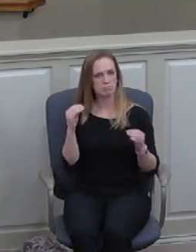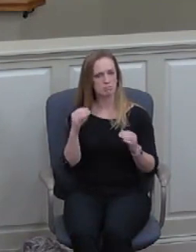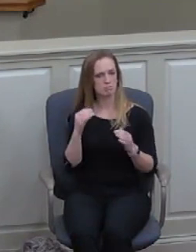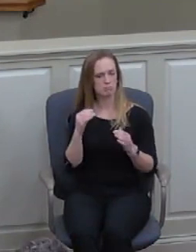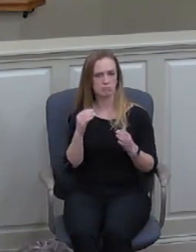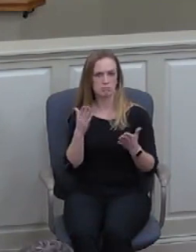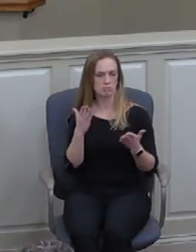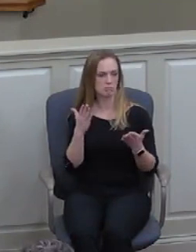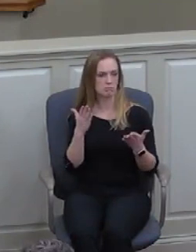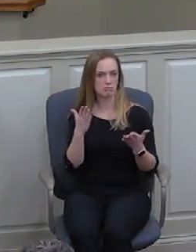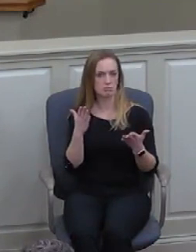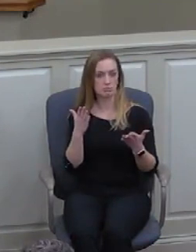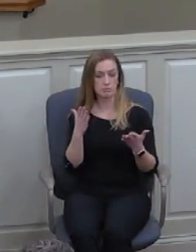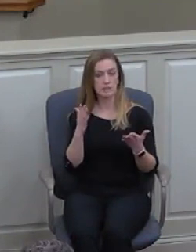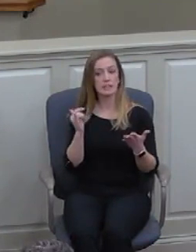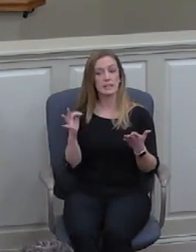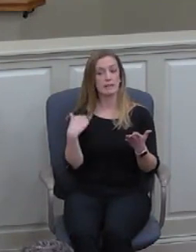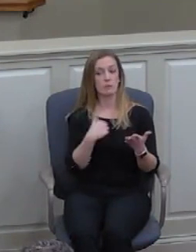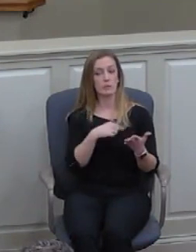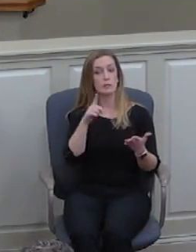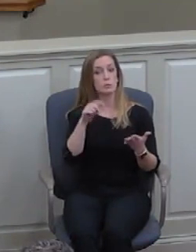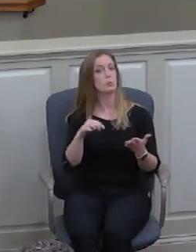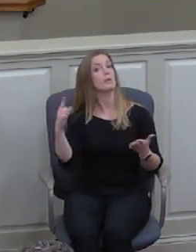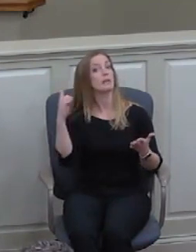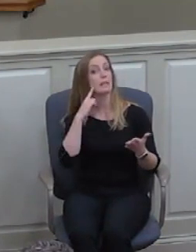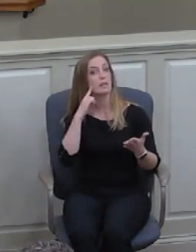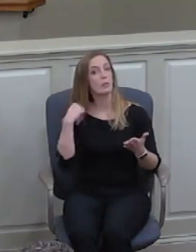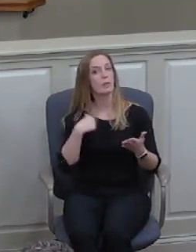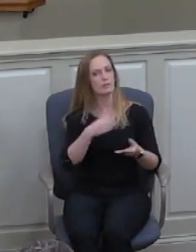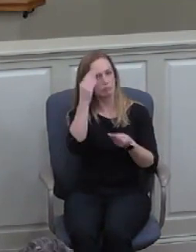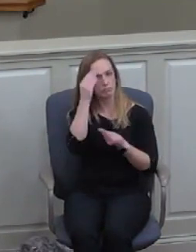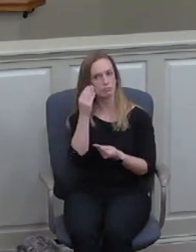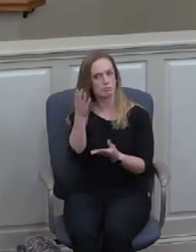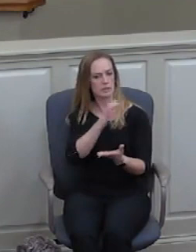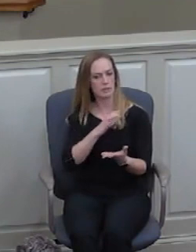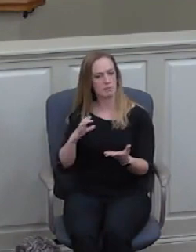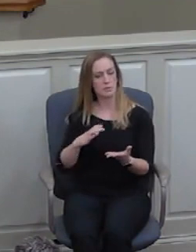do know that we forward those to the commission, and we haven't gotten any on this topic.